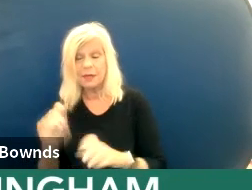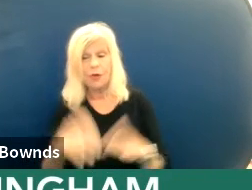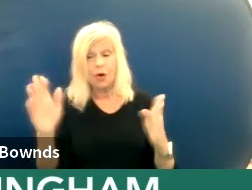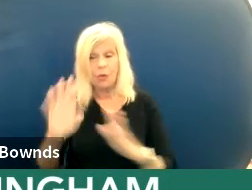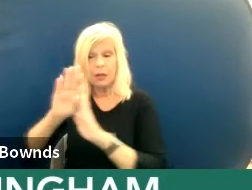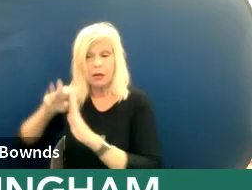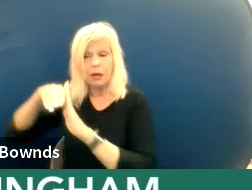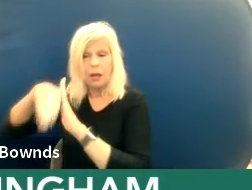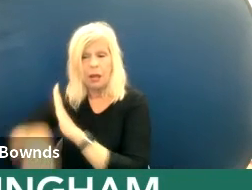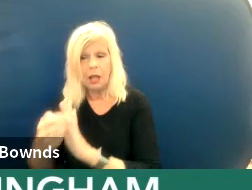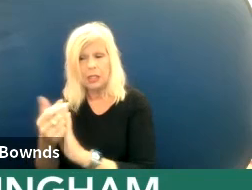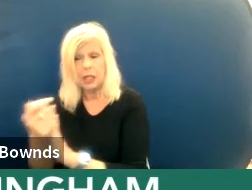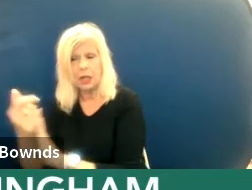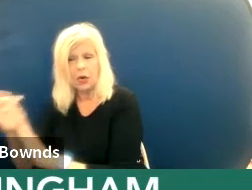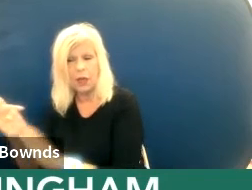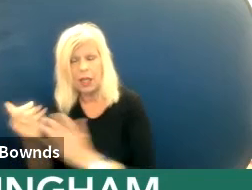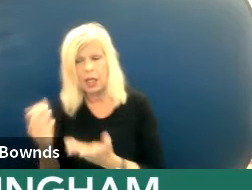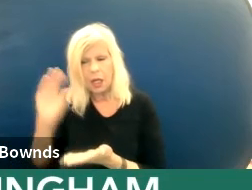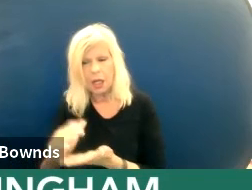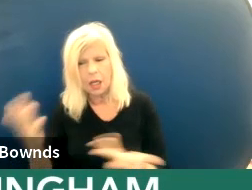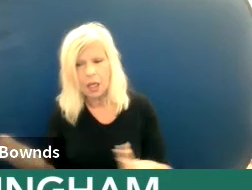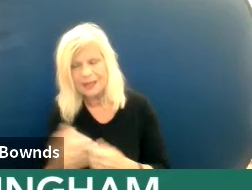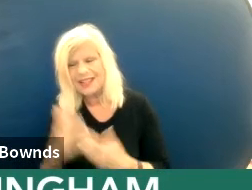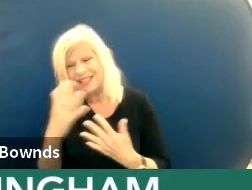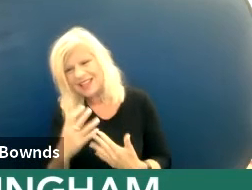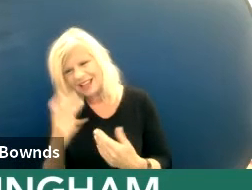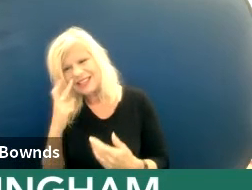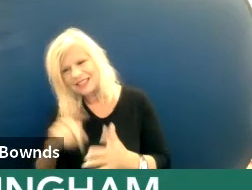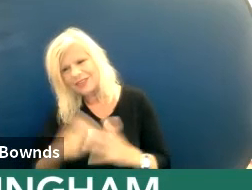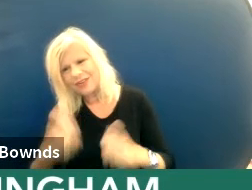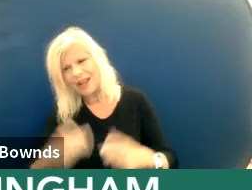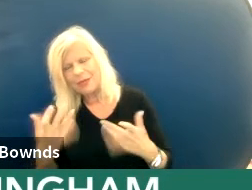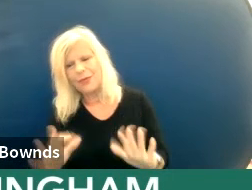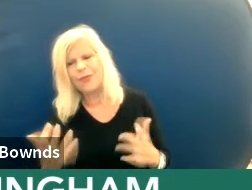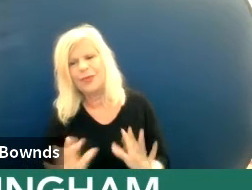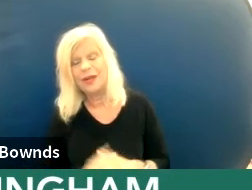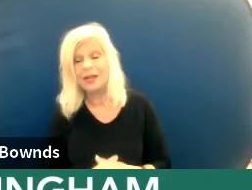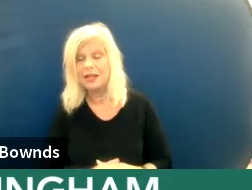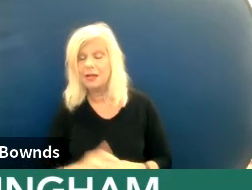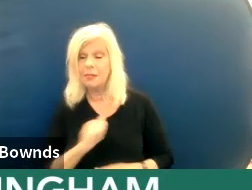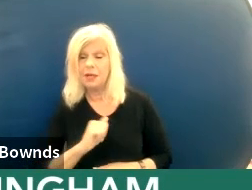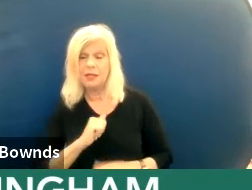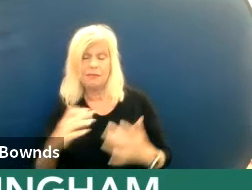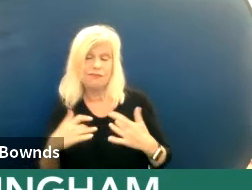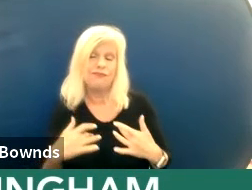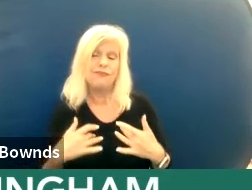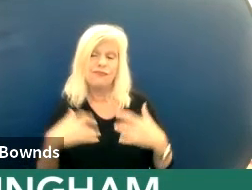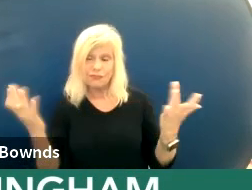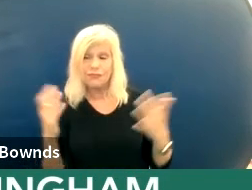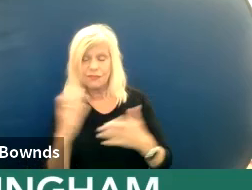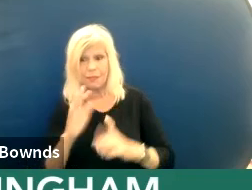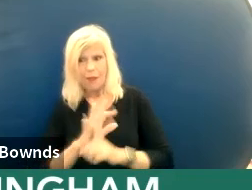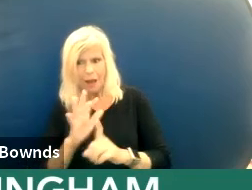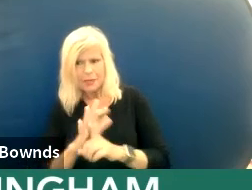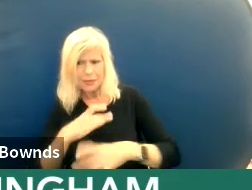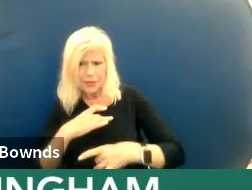away or rolled back. And sadly, we're already starting to see some of this happen. I personally am thrilled that we're seeing some popular interest